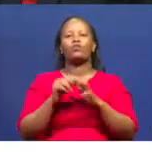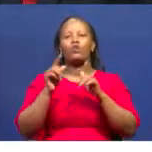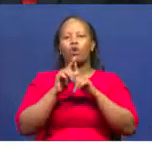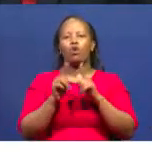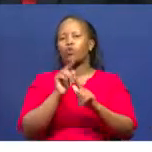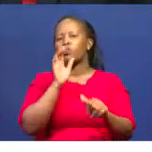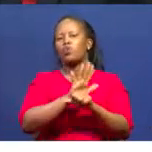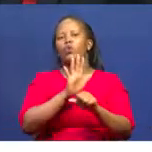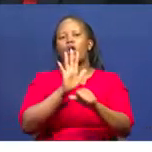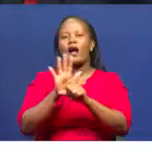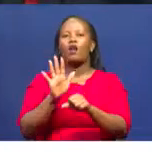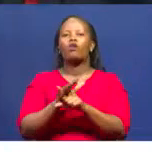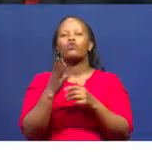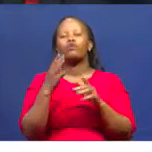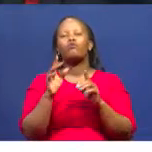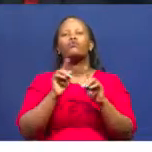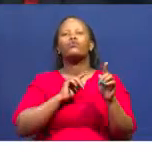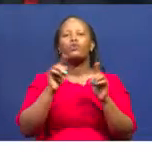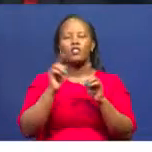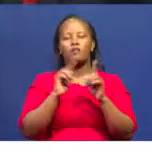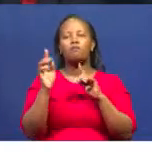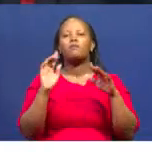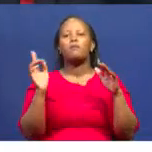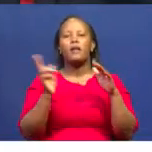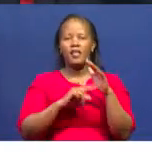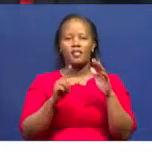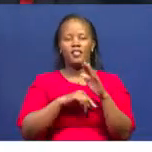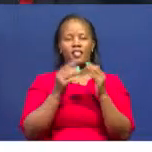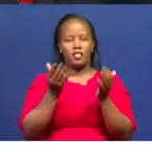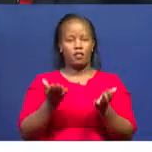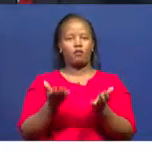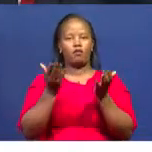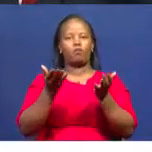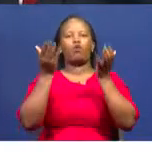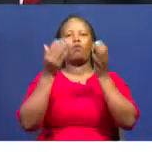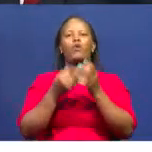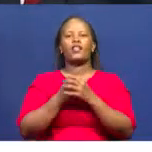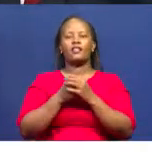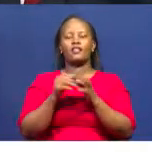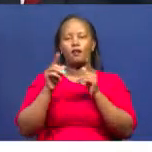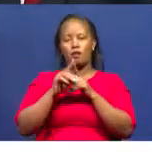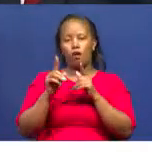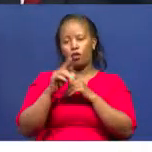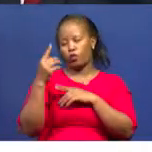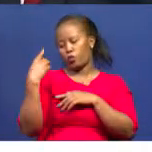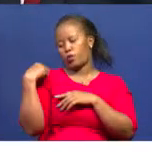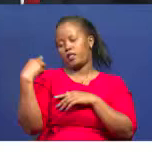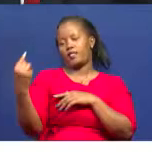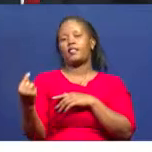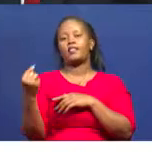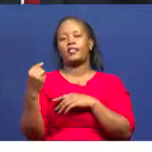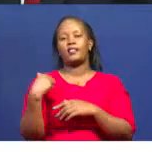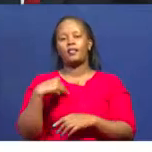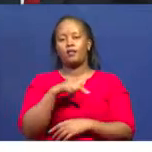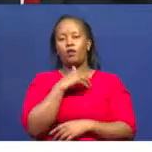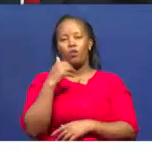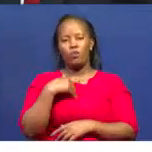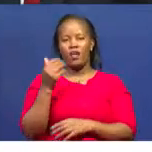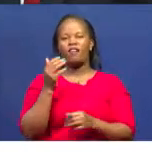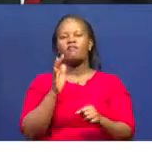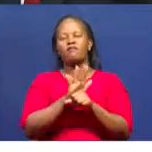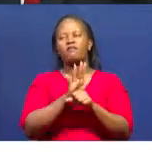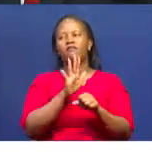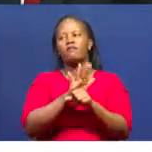tourism that the ministry is promoting. You've seen that recently, if you follow, we've been having Martyrs